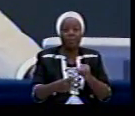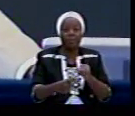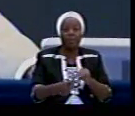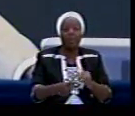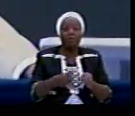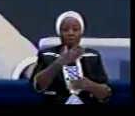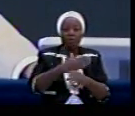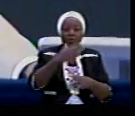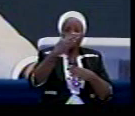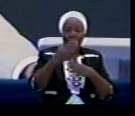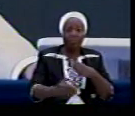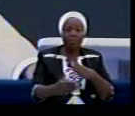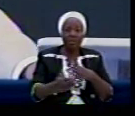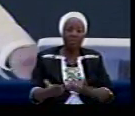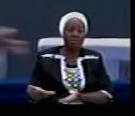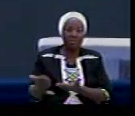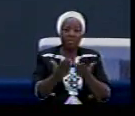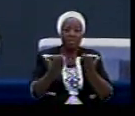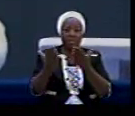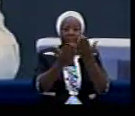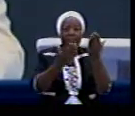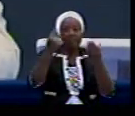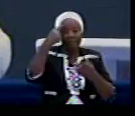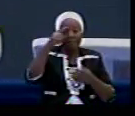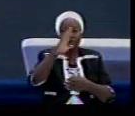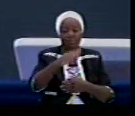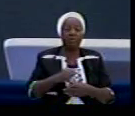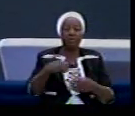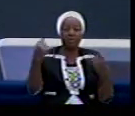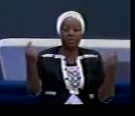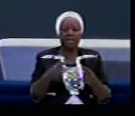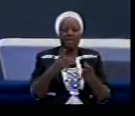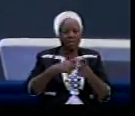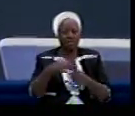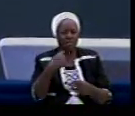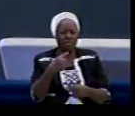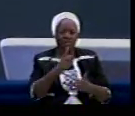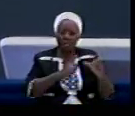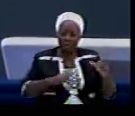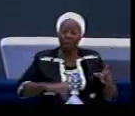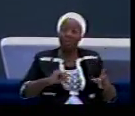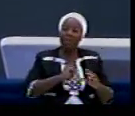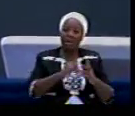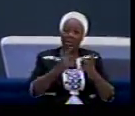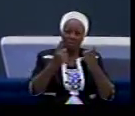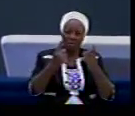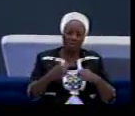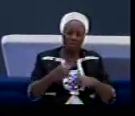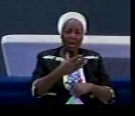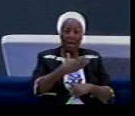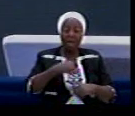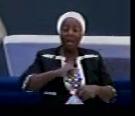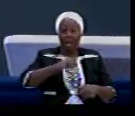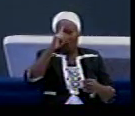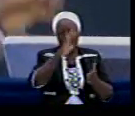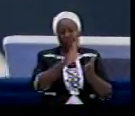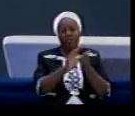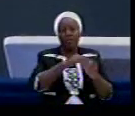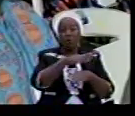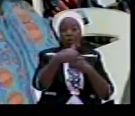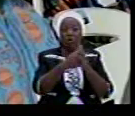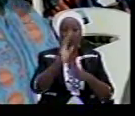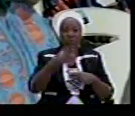total sacrifice for your sin, and you say, Lord, I come and I believe, all your sins